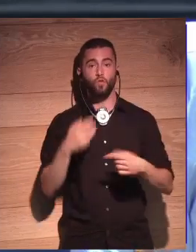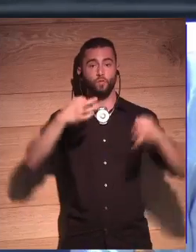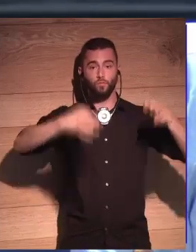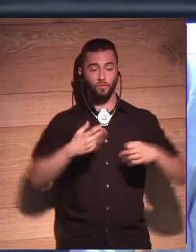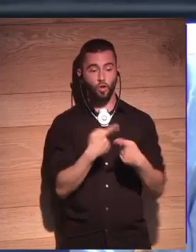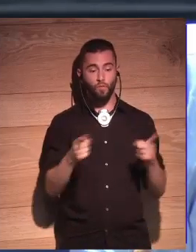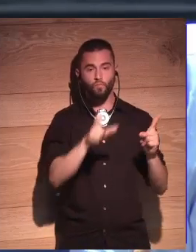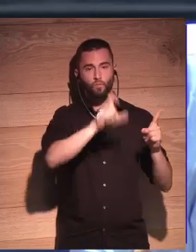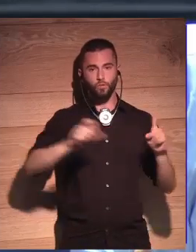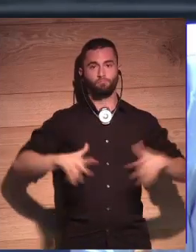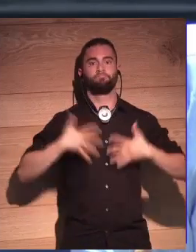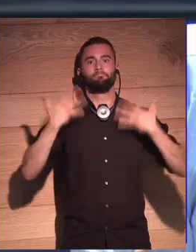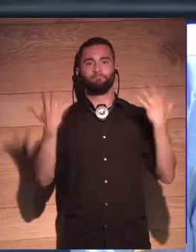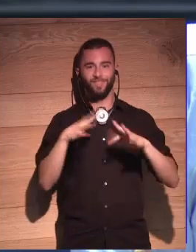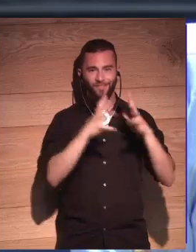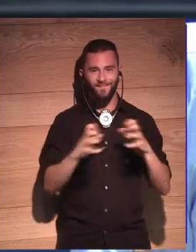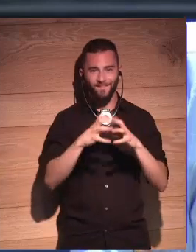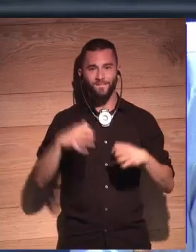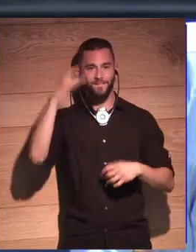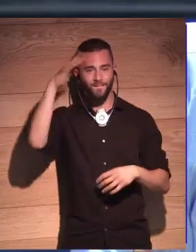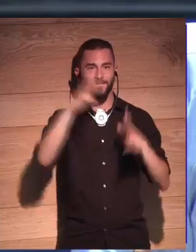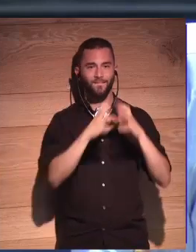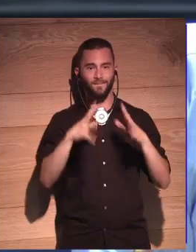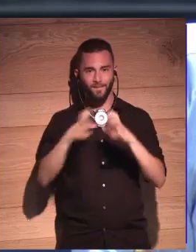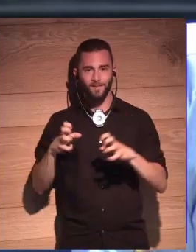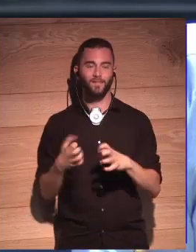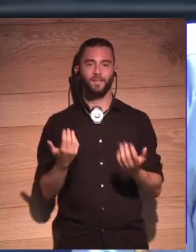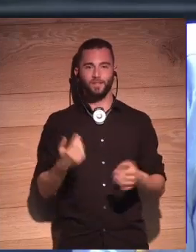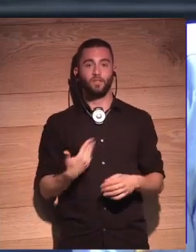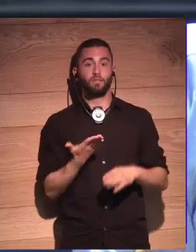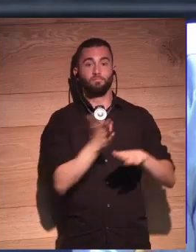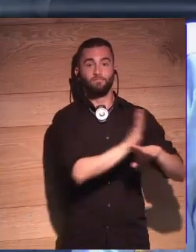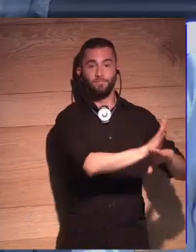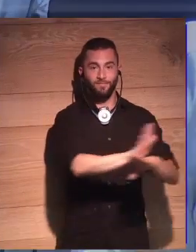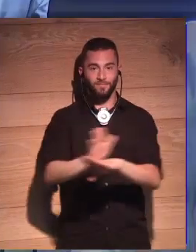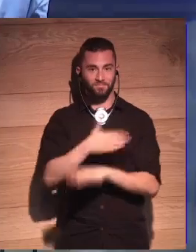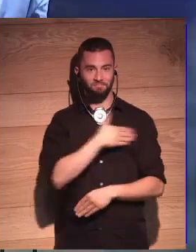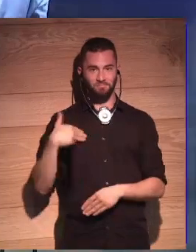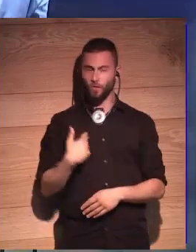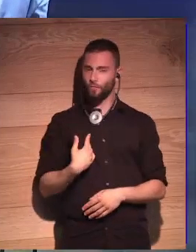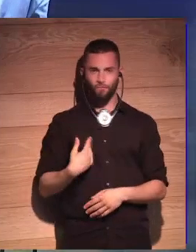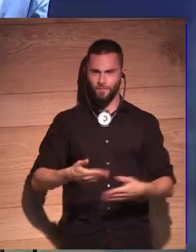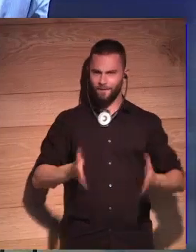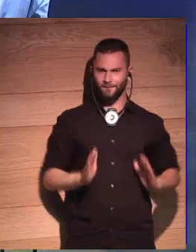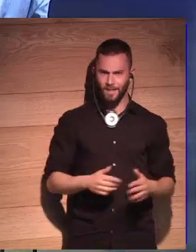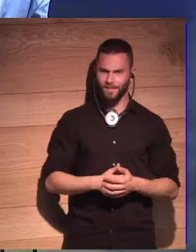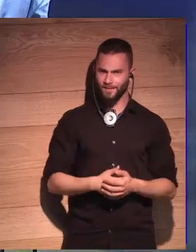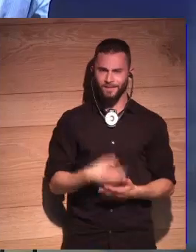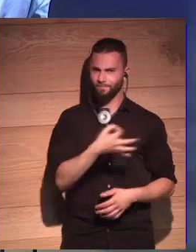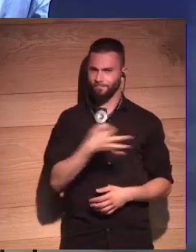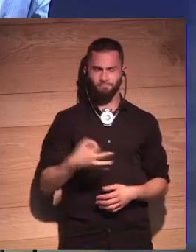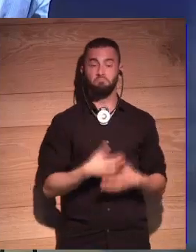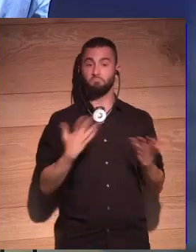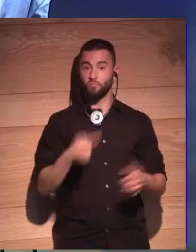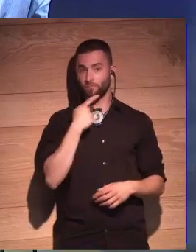being among the musicians. We hope that has really caused an impact in them, and we want to replicate this